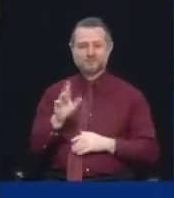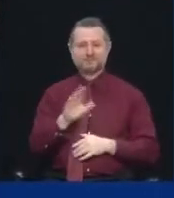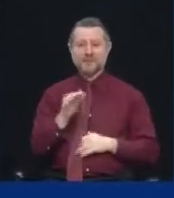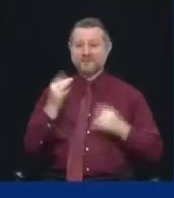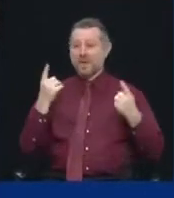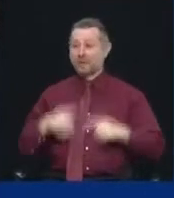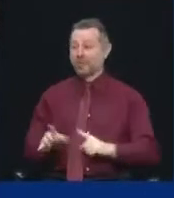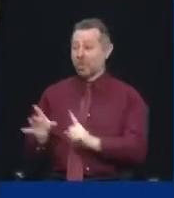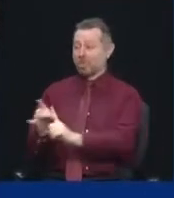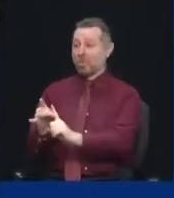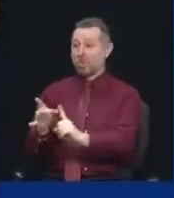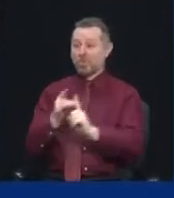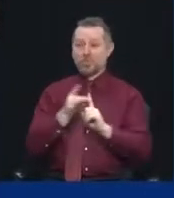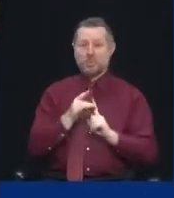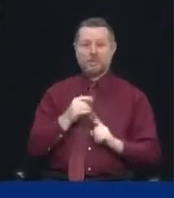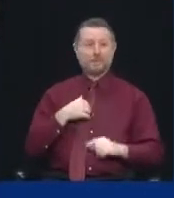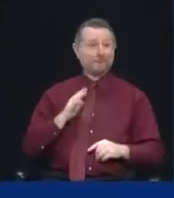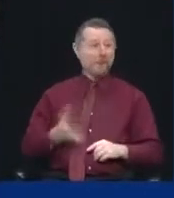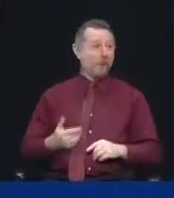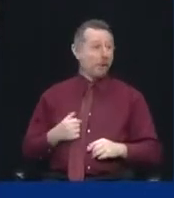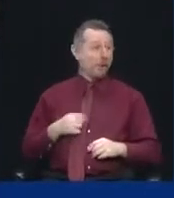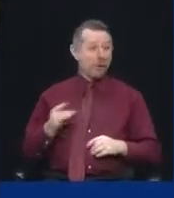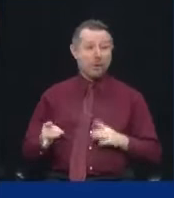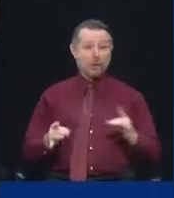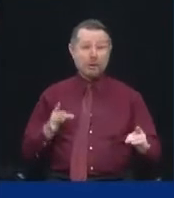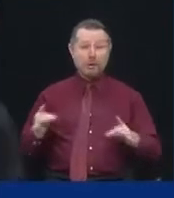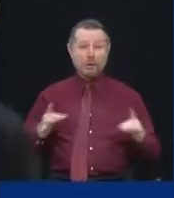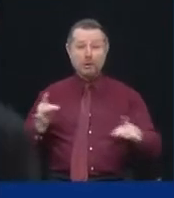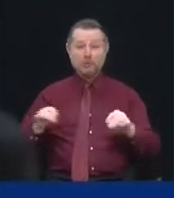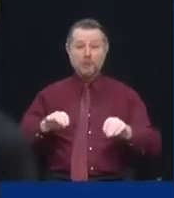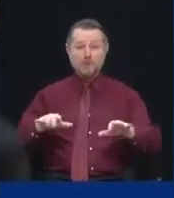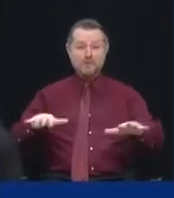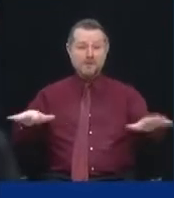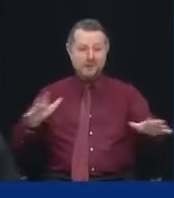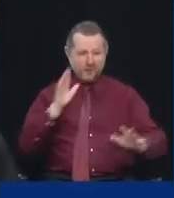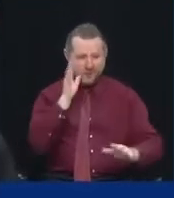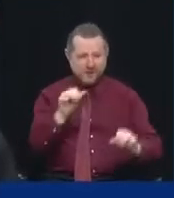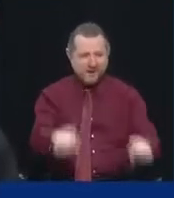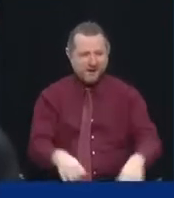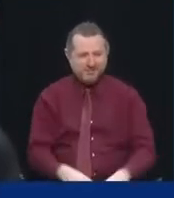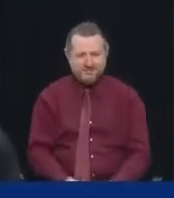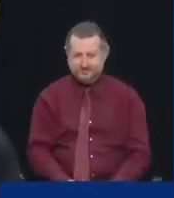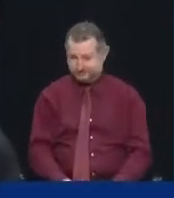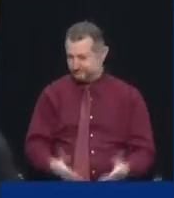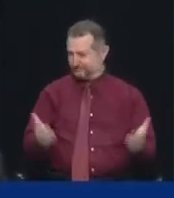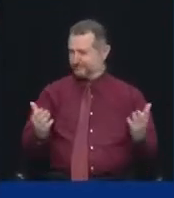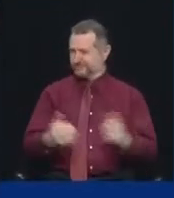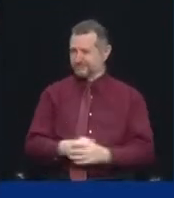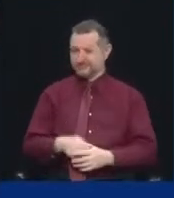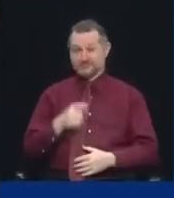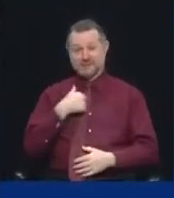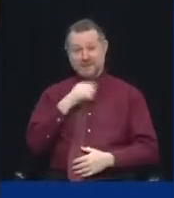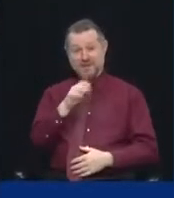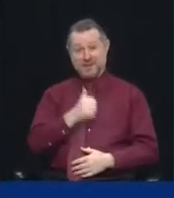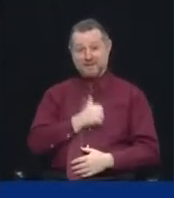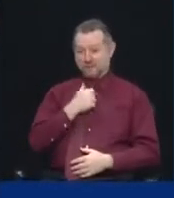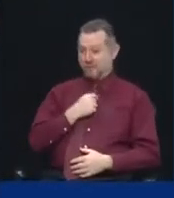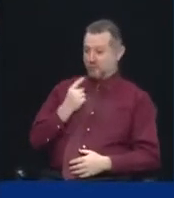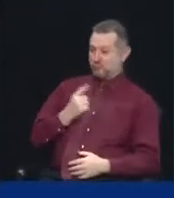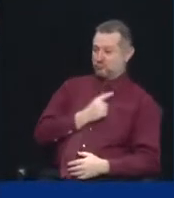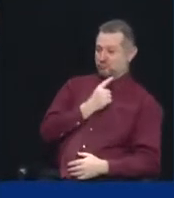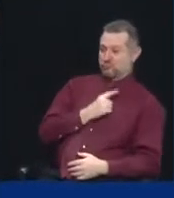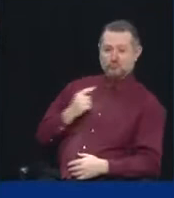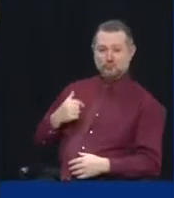sick. So yes, it's about you. But you don't live on an island unto